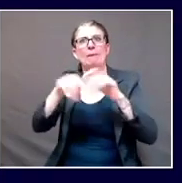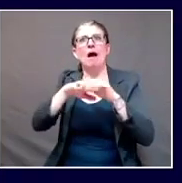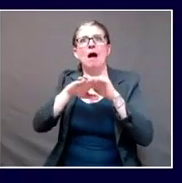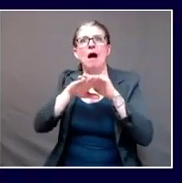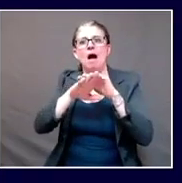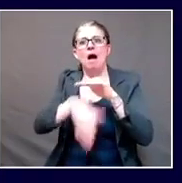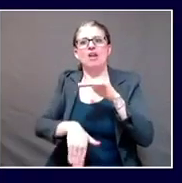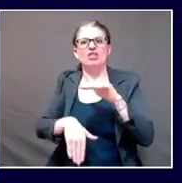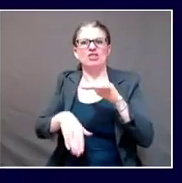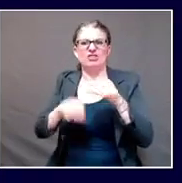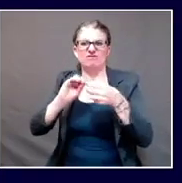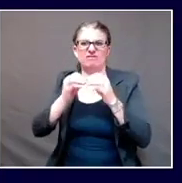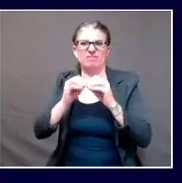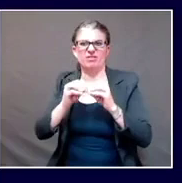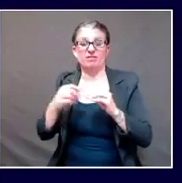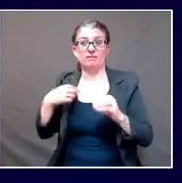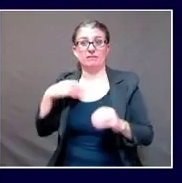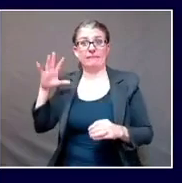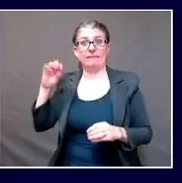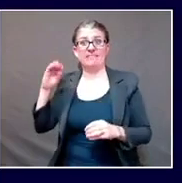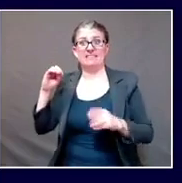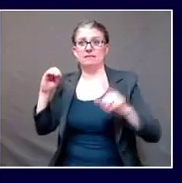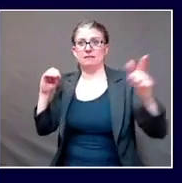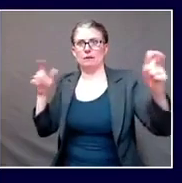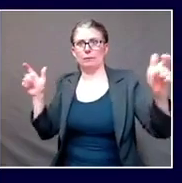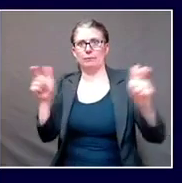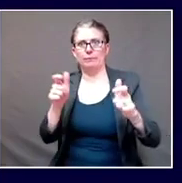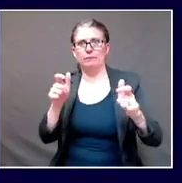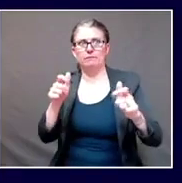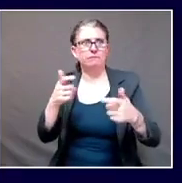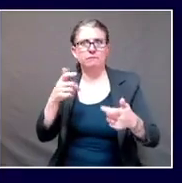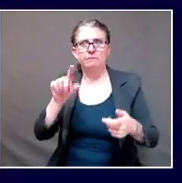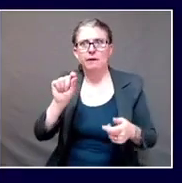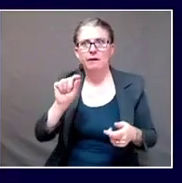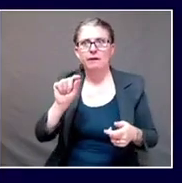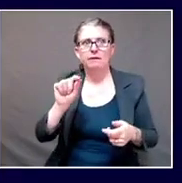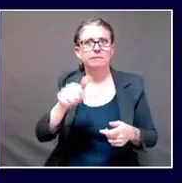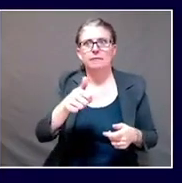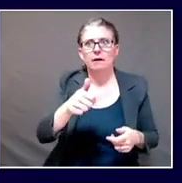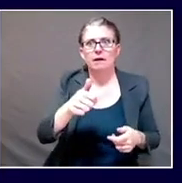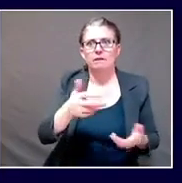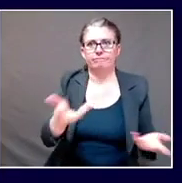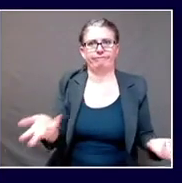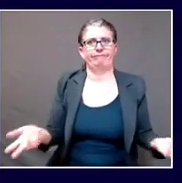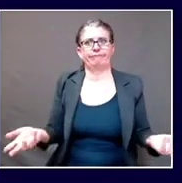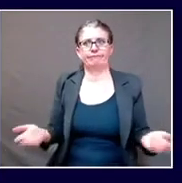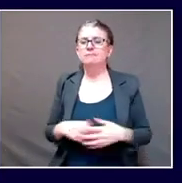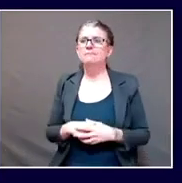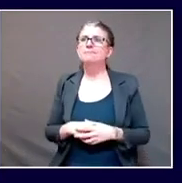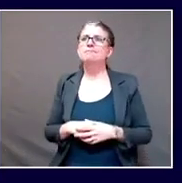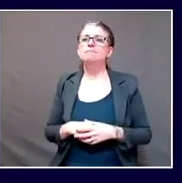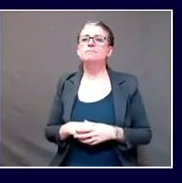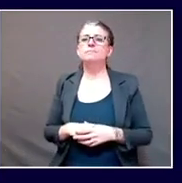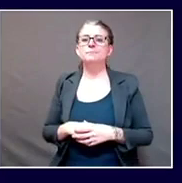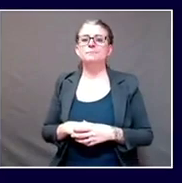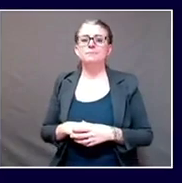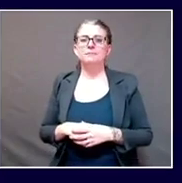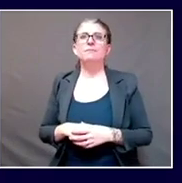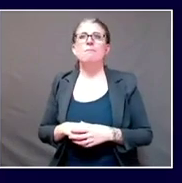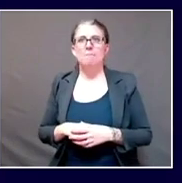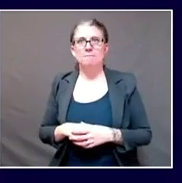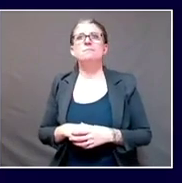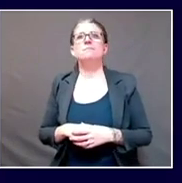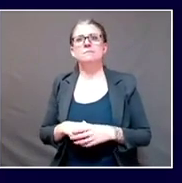Thank you. And Dr. Shaw, have a question for you just about the vaccine orders. And maybe you've covered it in a previous